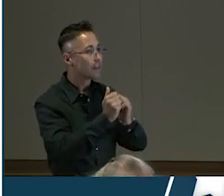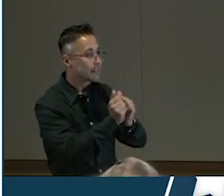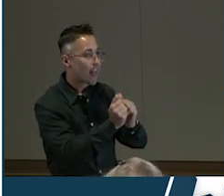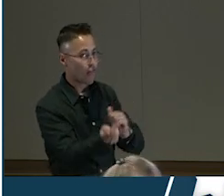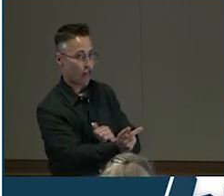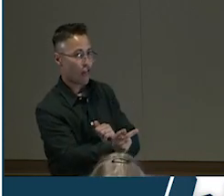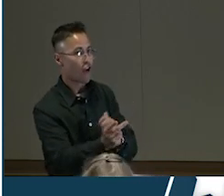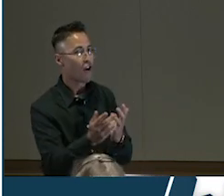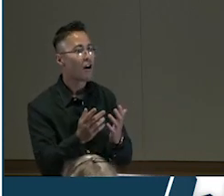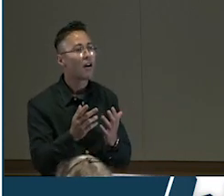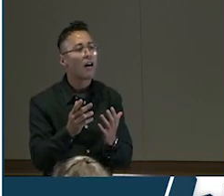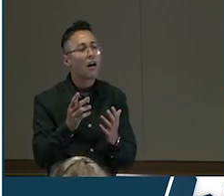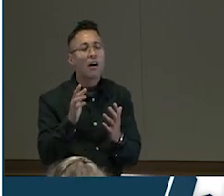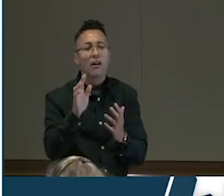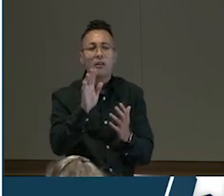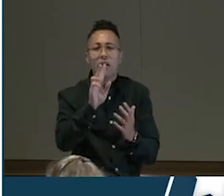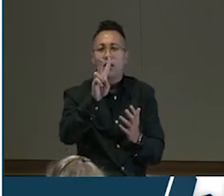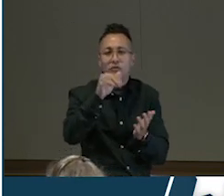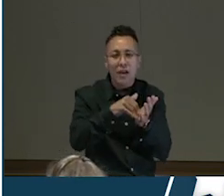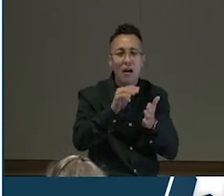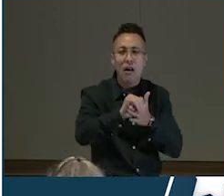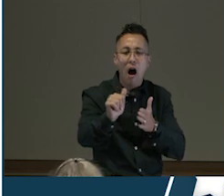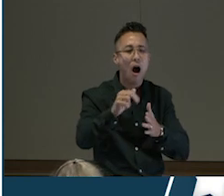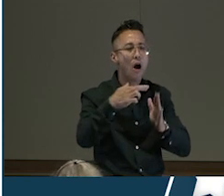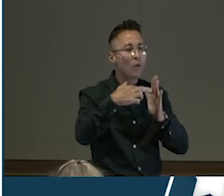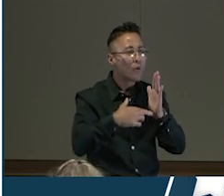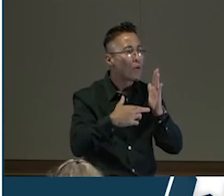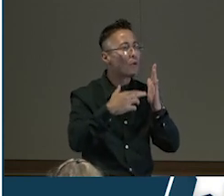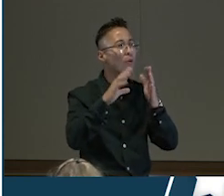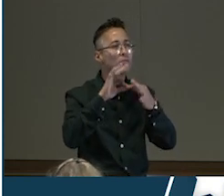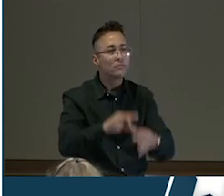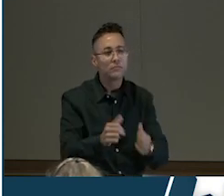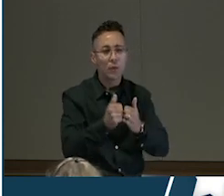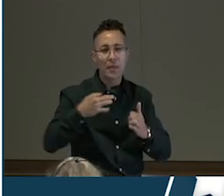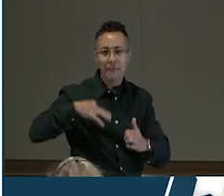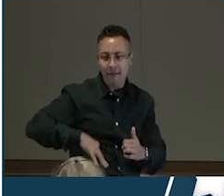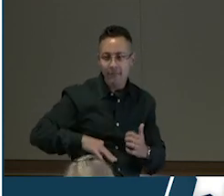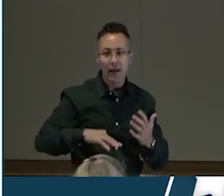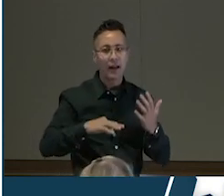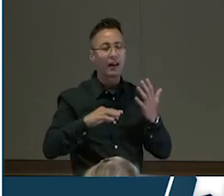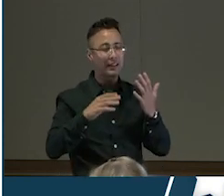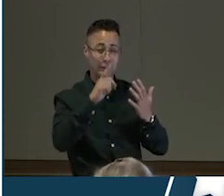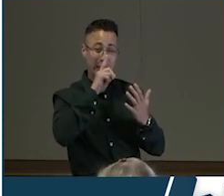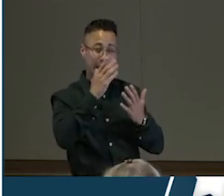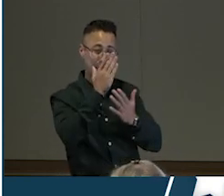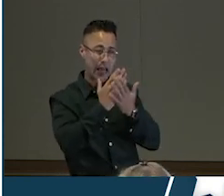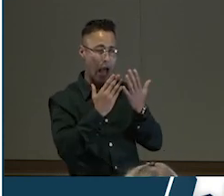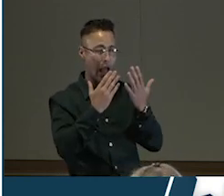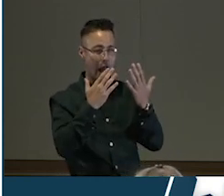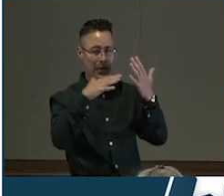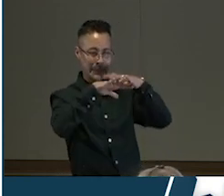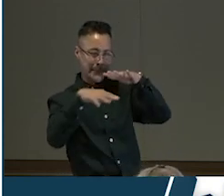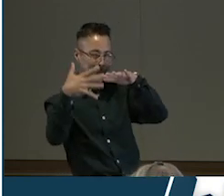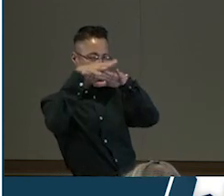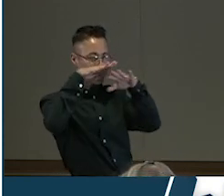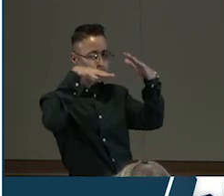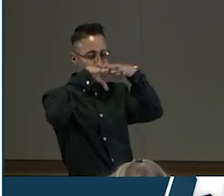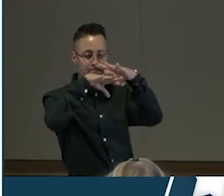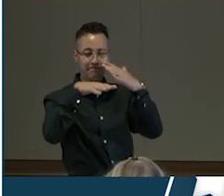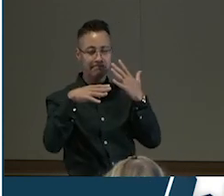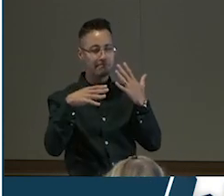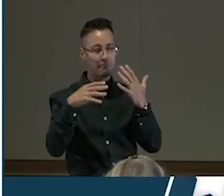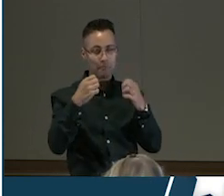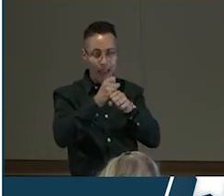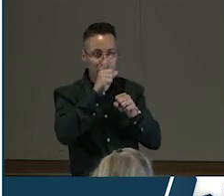about the $2,000 rule with benefits that we're going to cover and some of these nuances of how do you actually make sure that everything